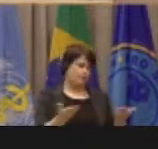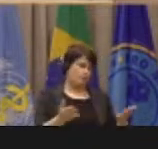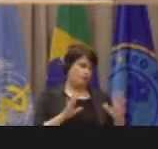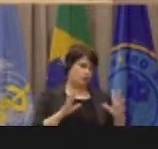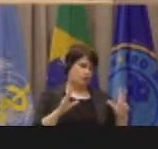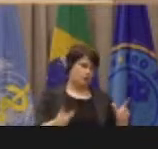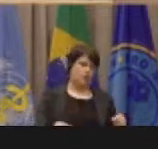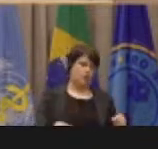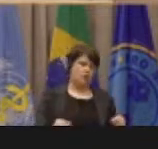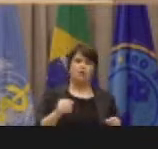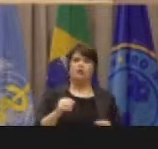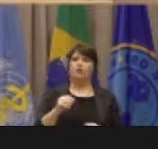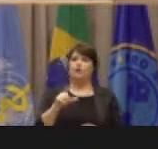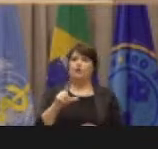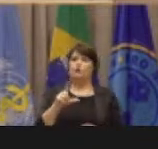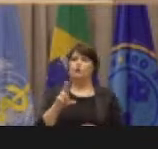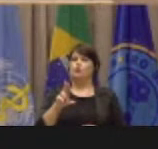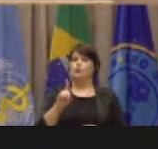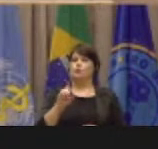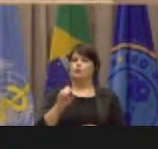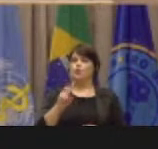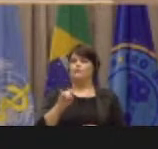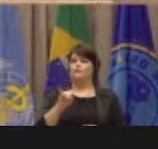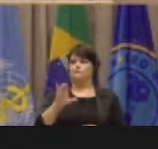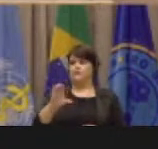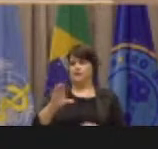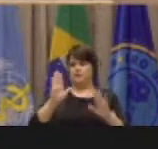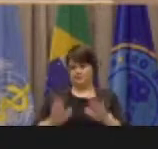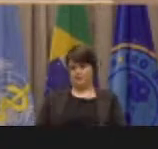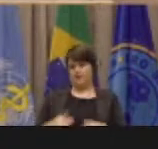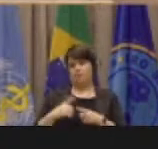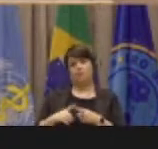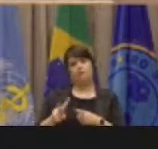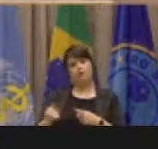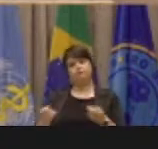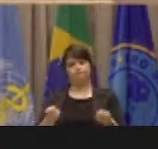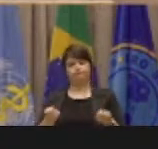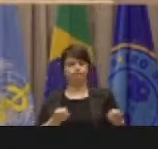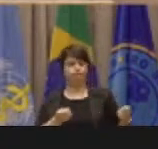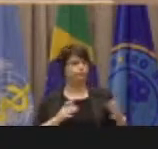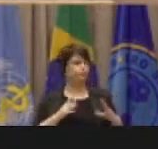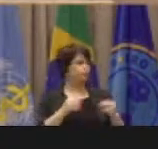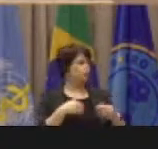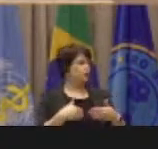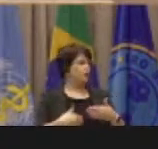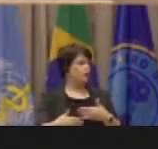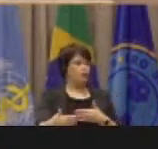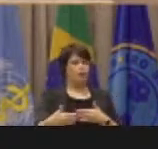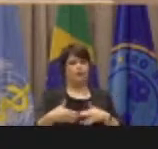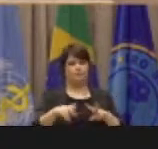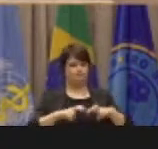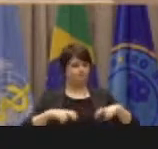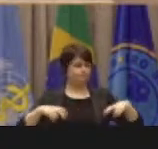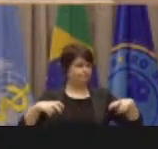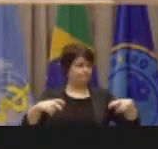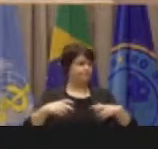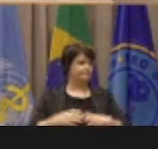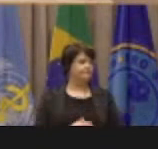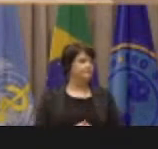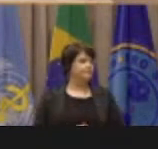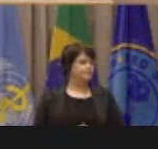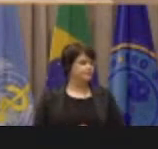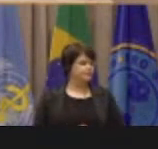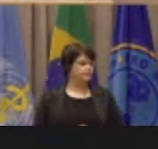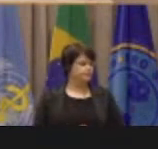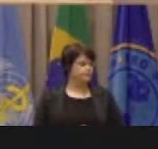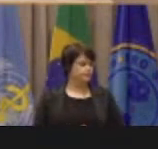are composing the table to leave, and also for Dr.